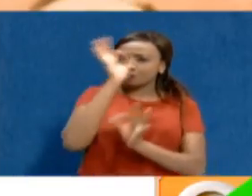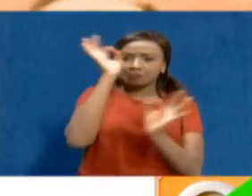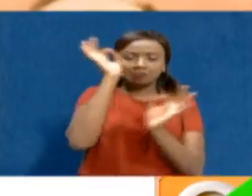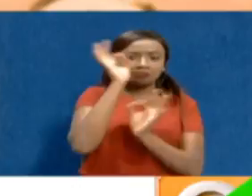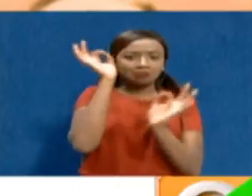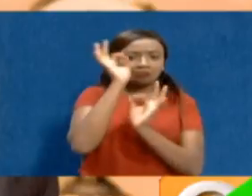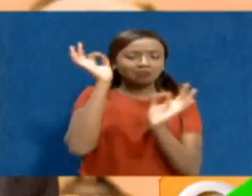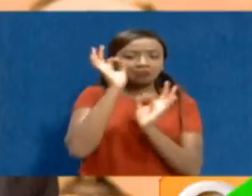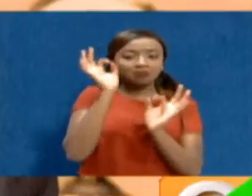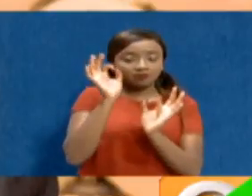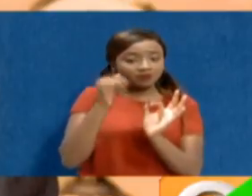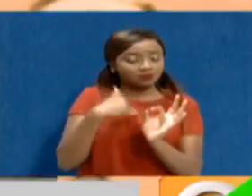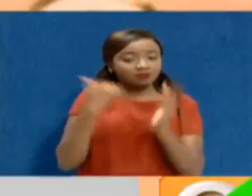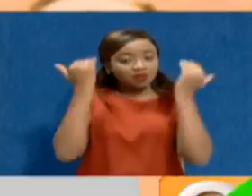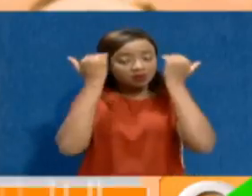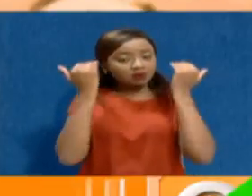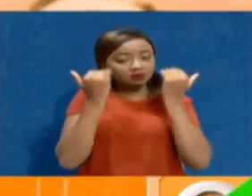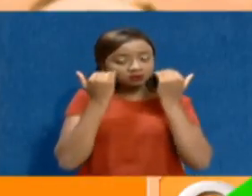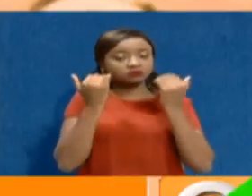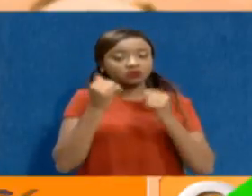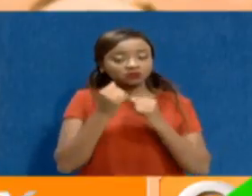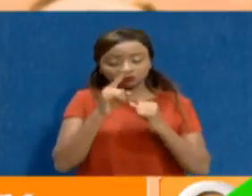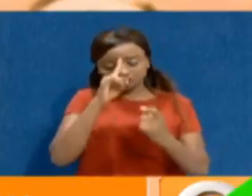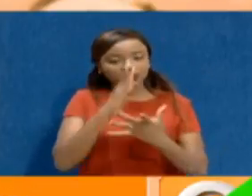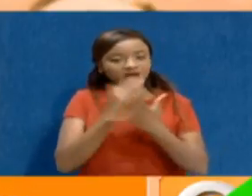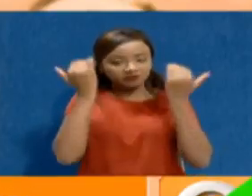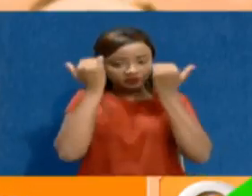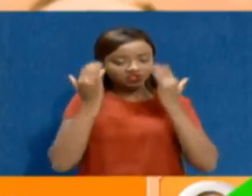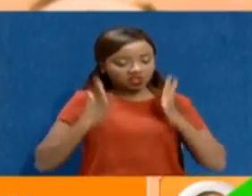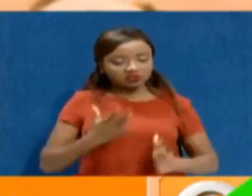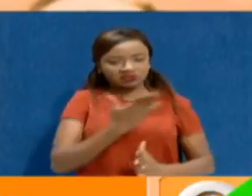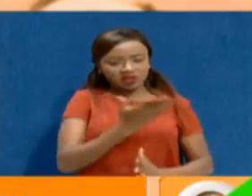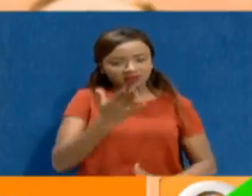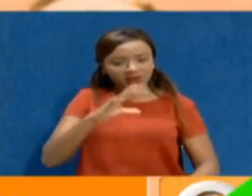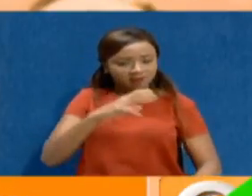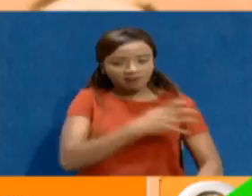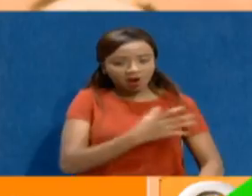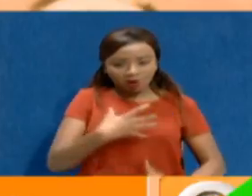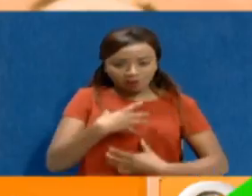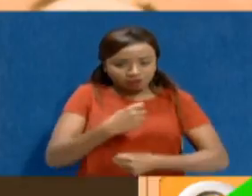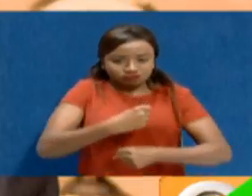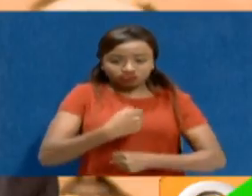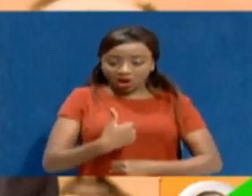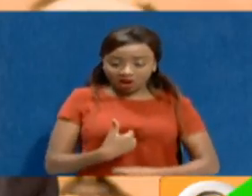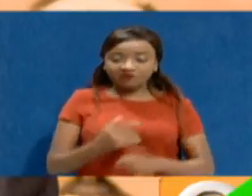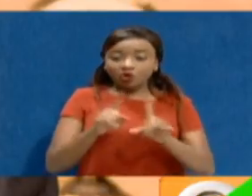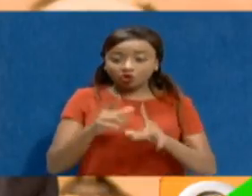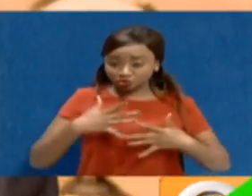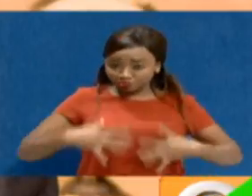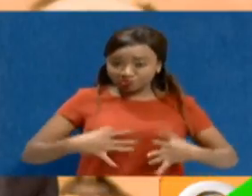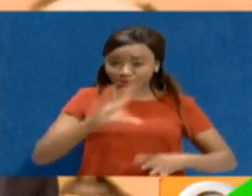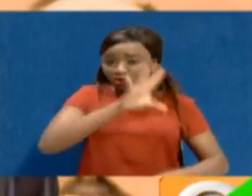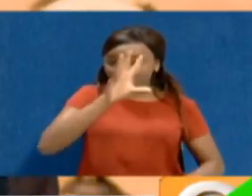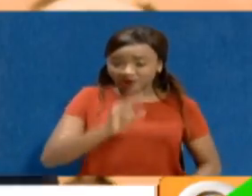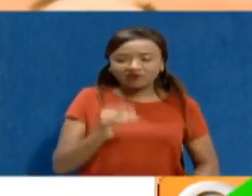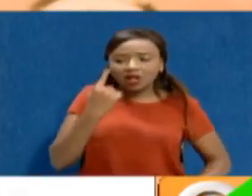believe the judges in the African continent have been emboldened. I also believe the people of the African